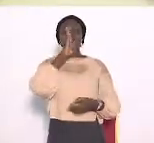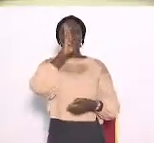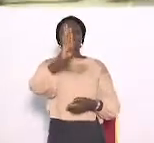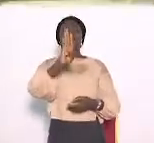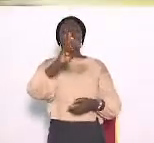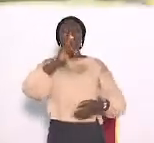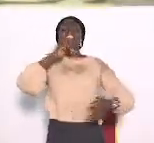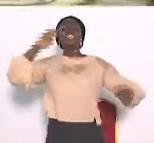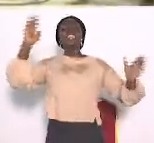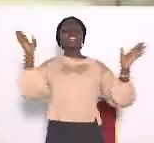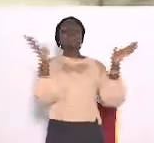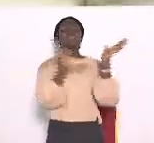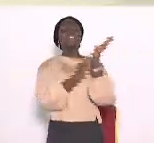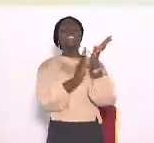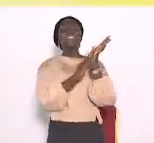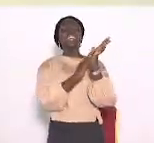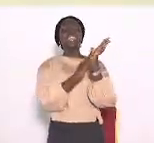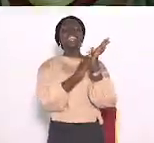we